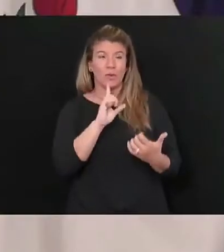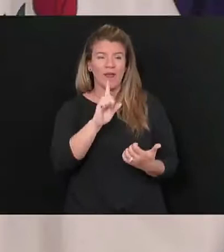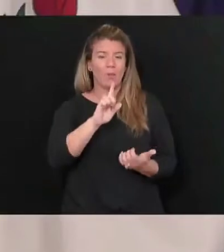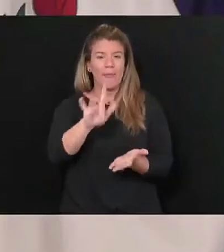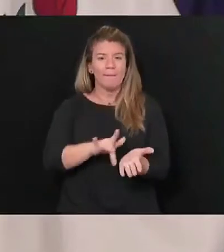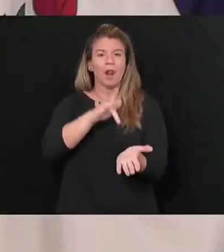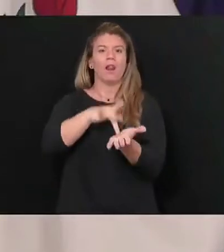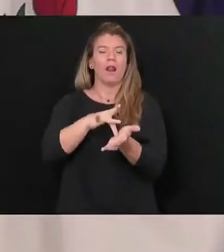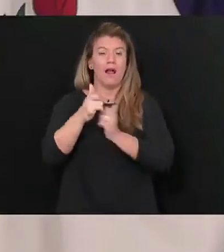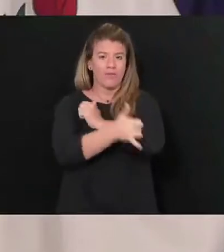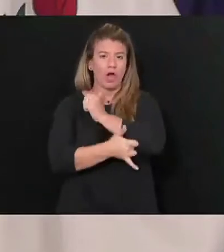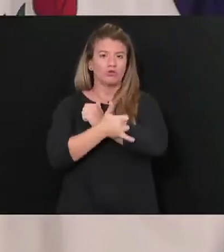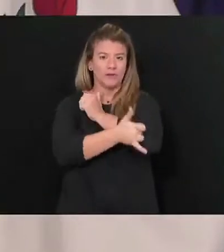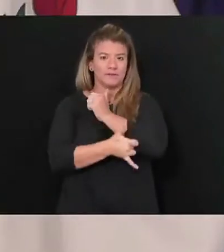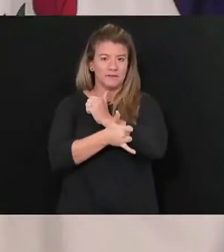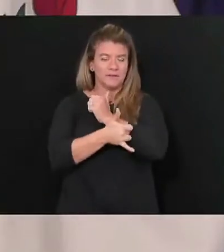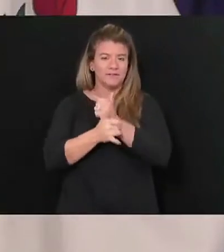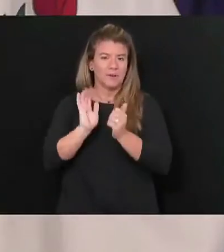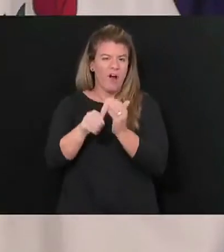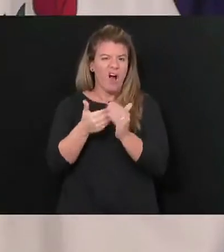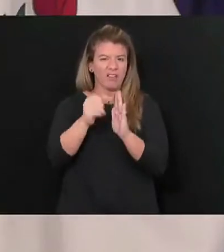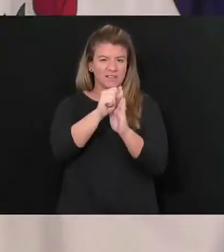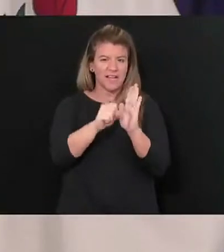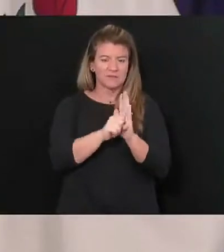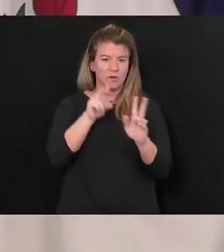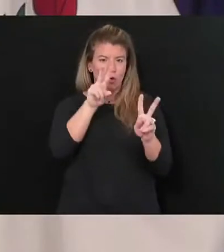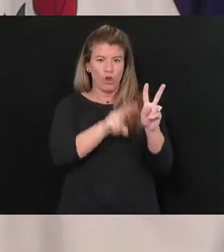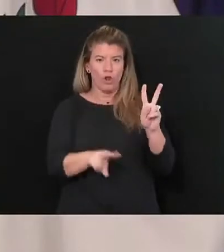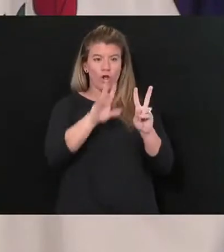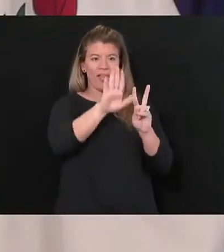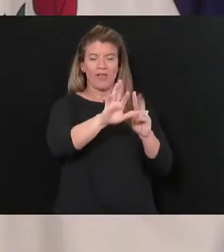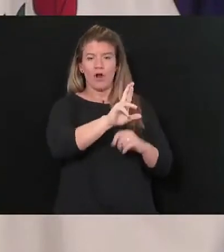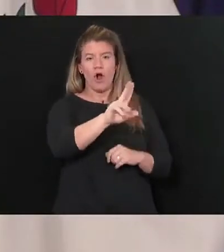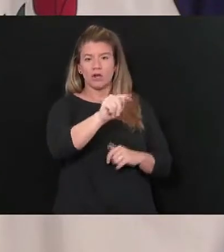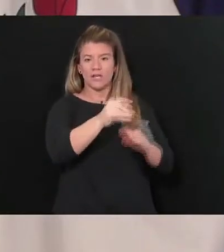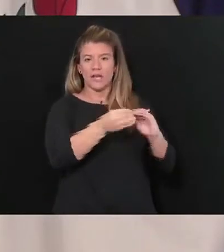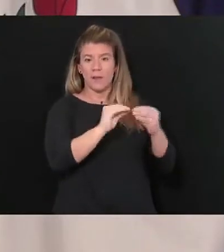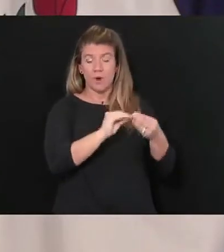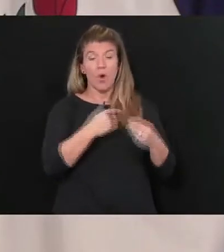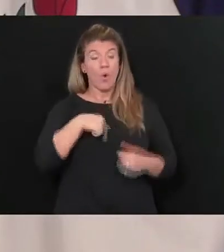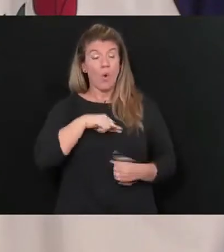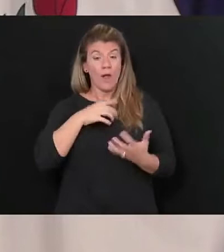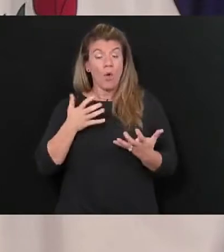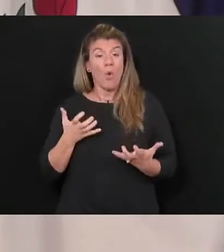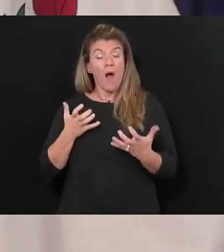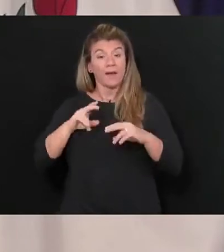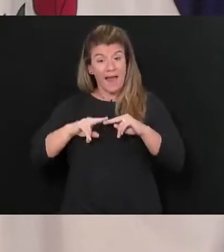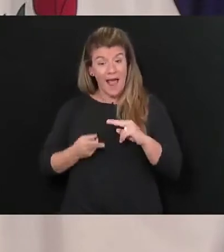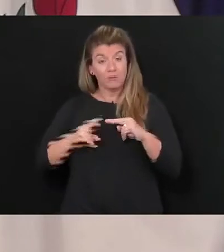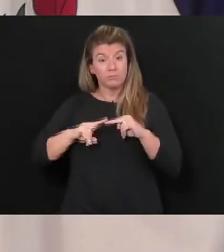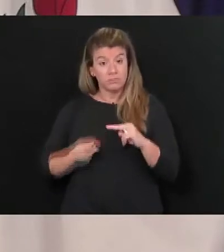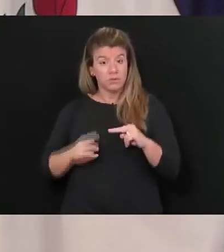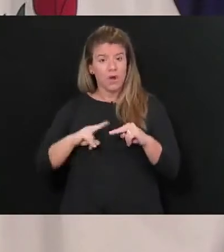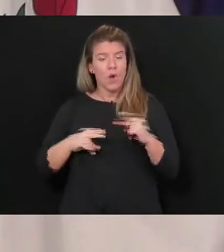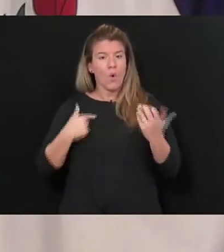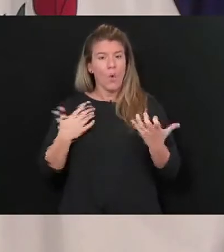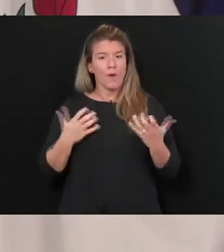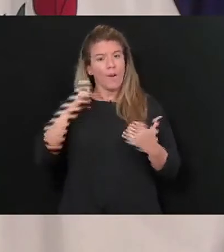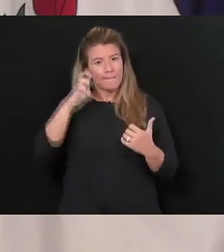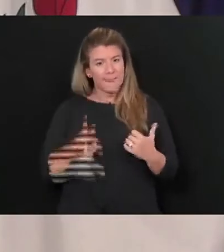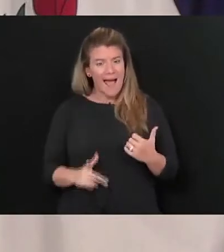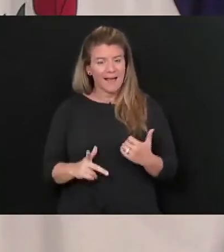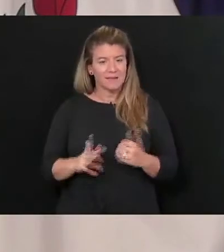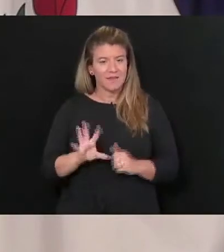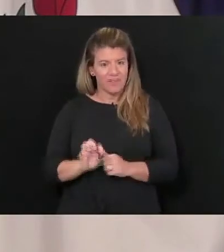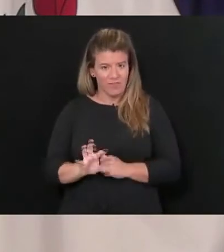of the pack as far as the states. We want to absolutely get this rate down to where we end up with the lowest rate in the country, and we can